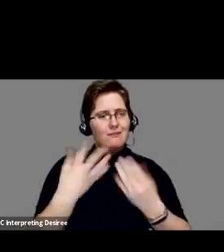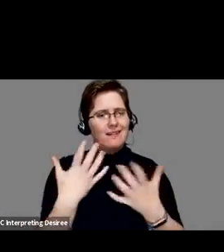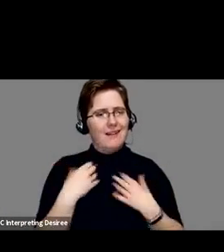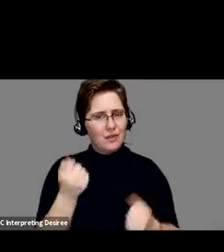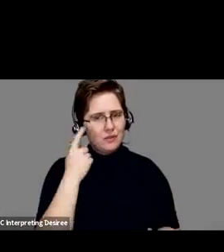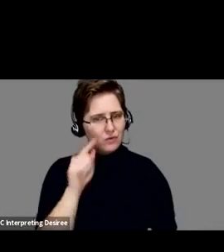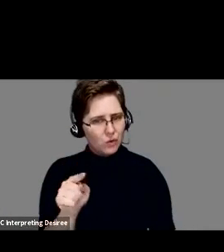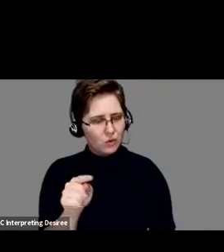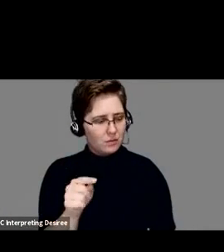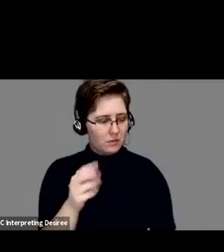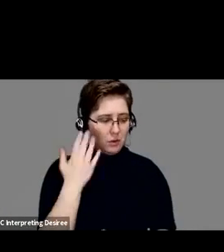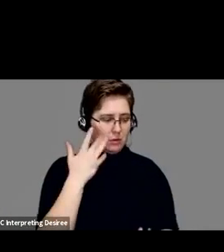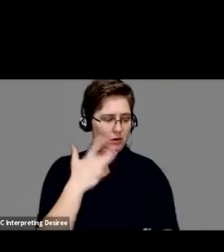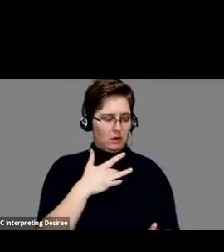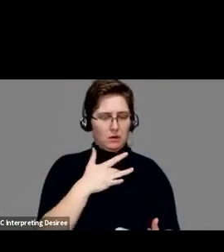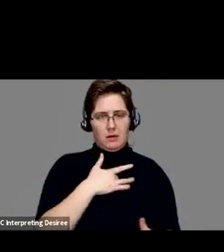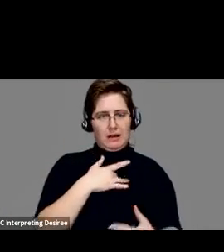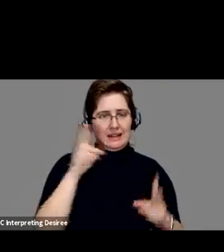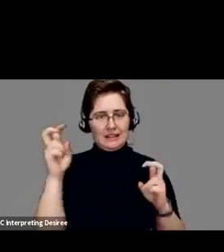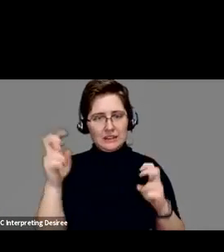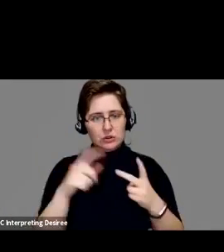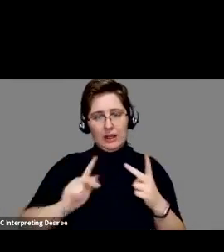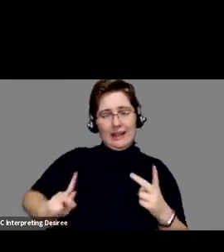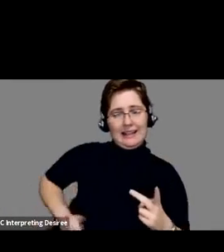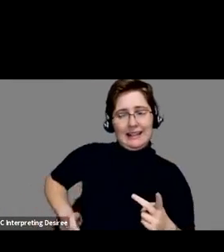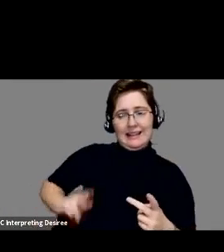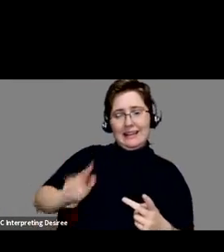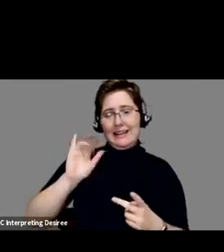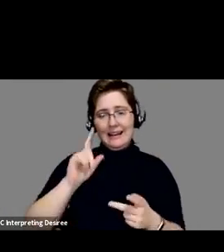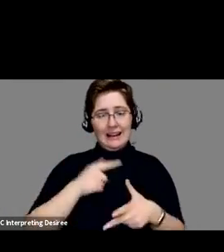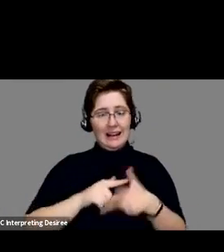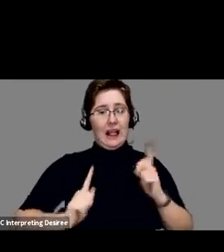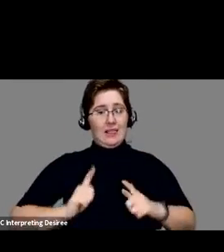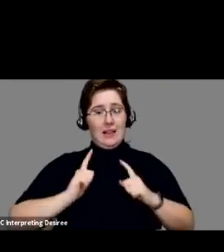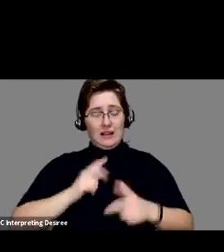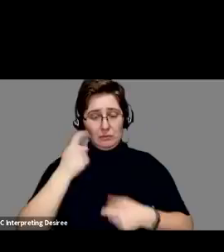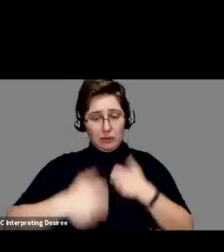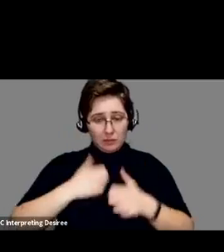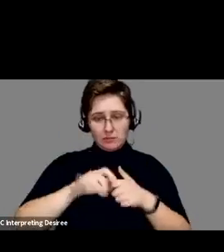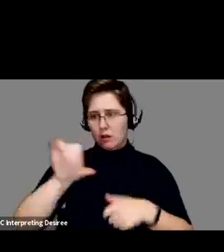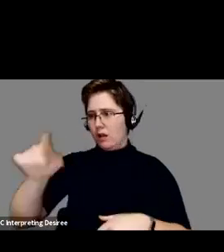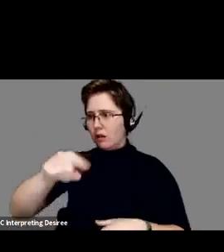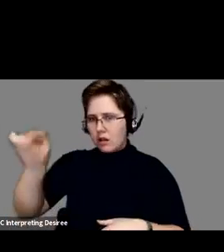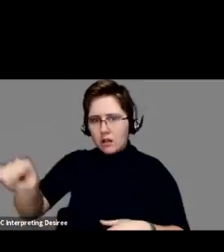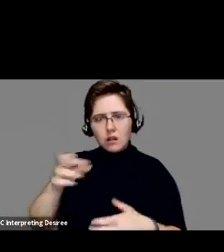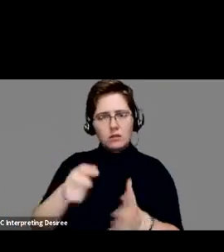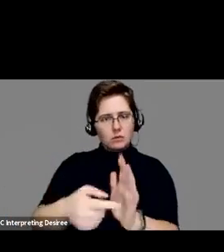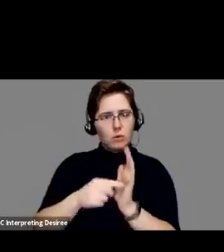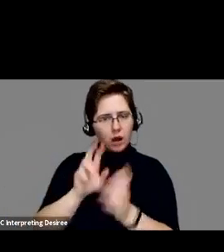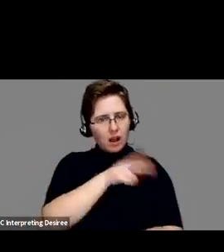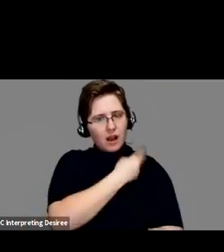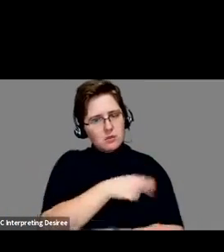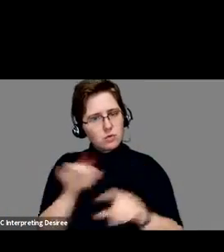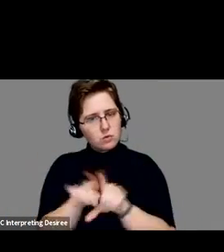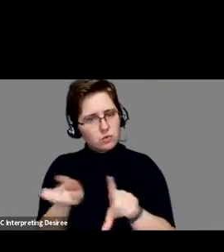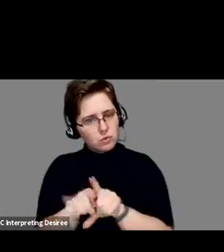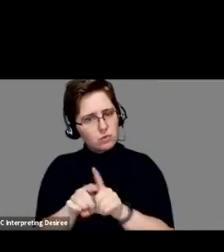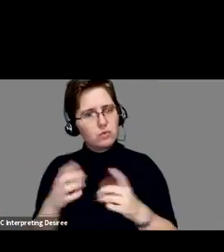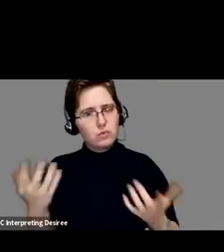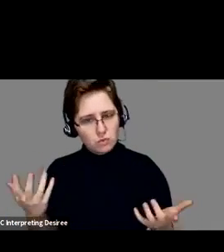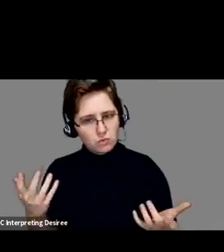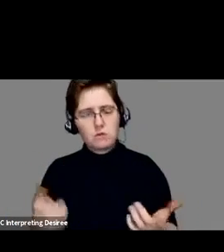healthcare, patients with heart conditions, kidney conditions, lung conditions, and those things that require hospitalization. So this is